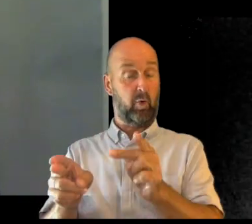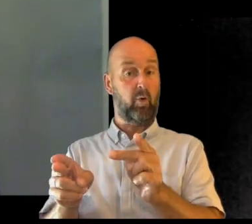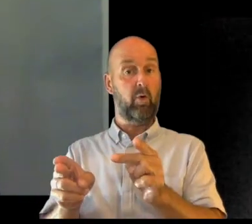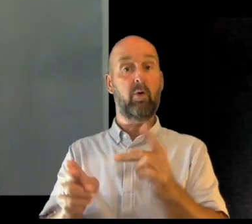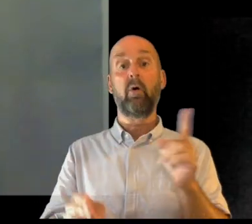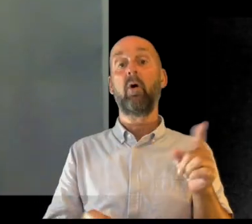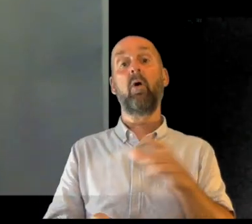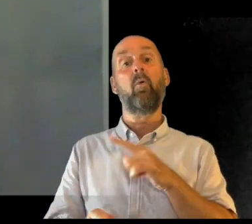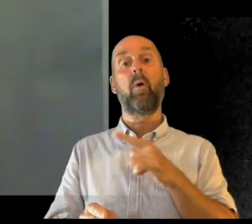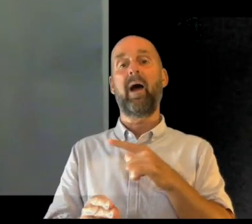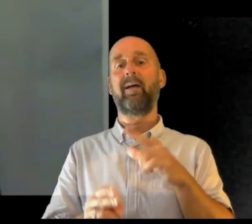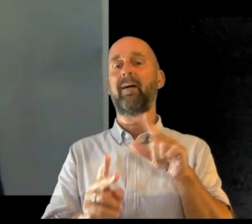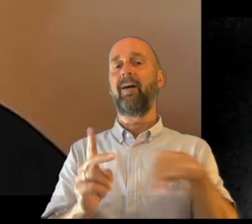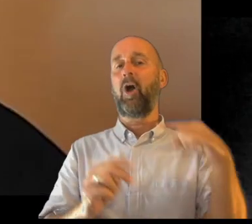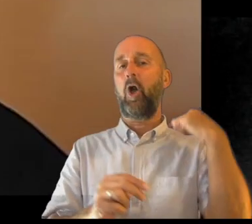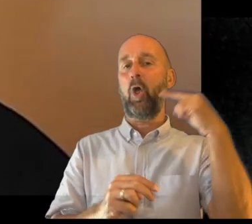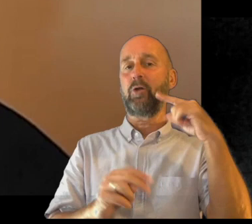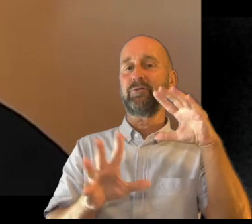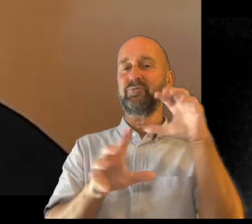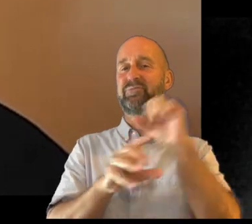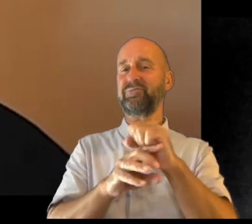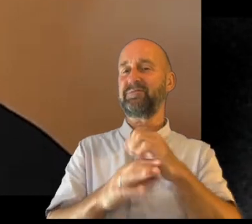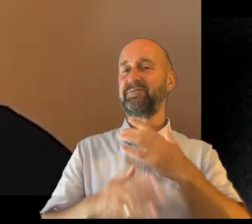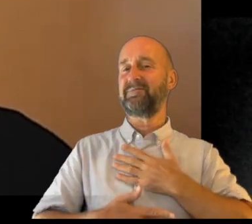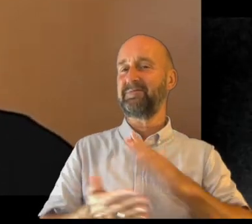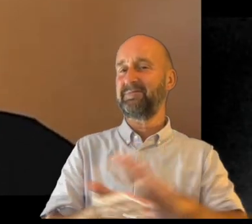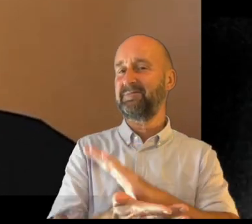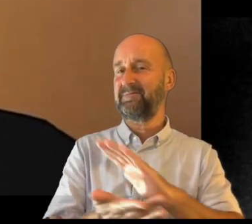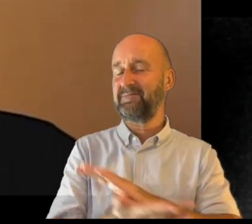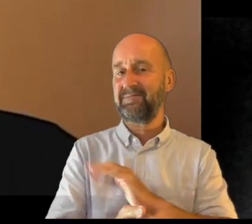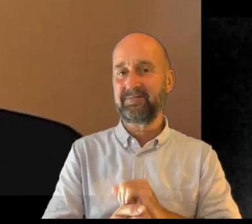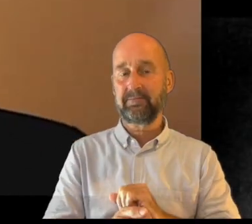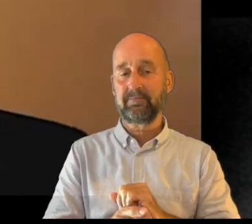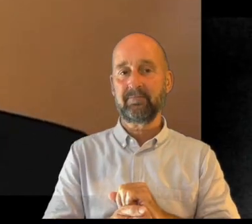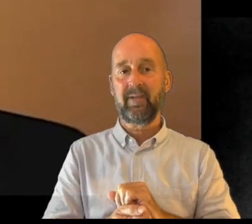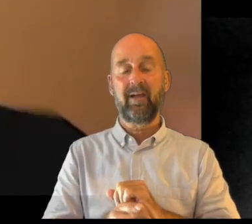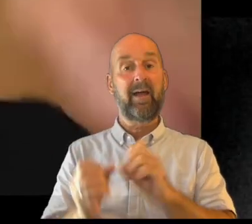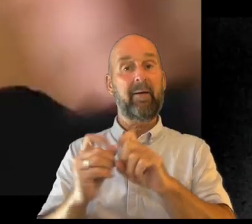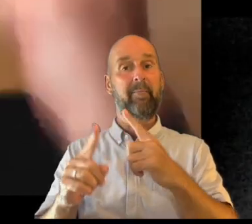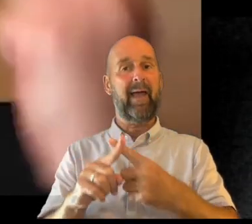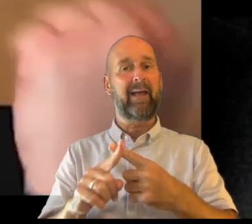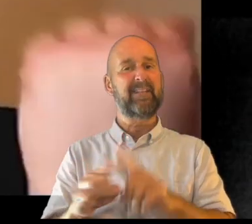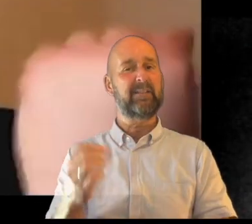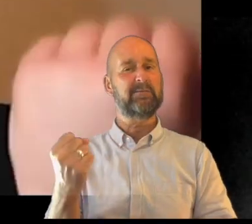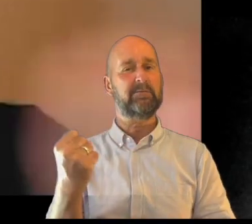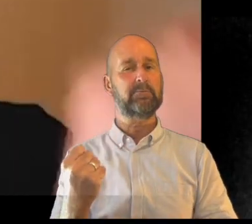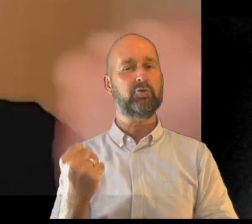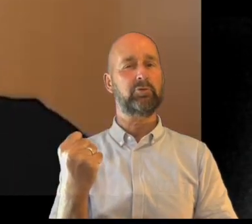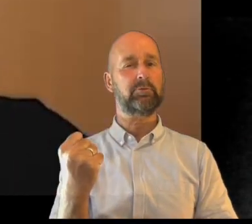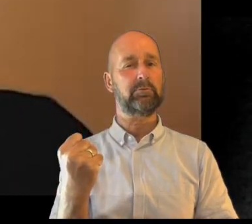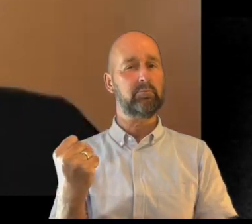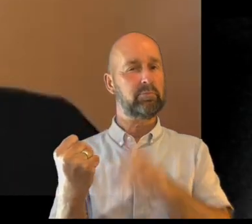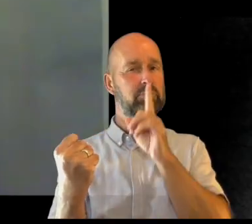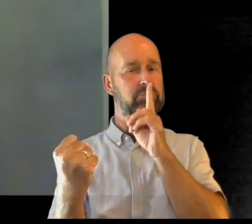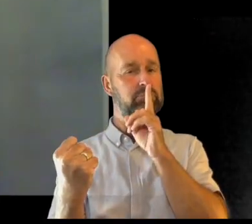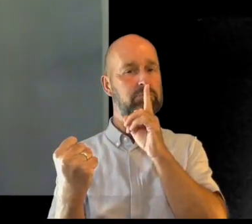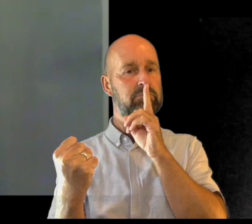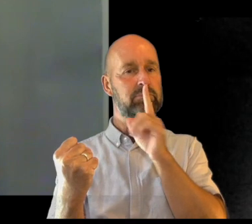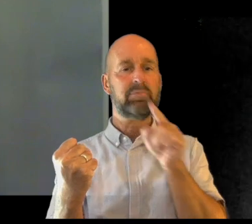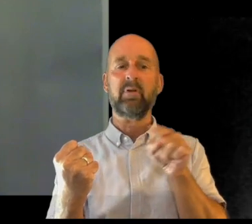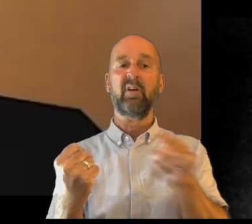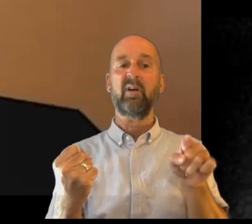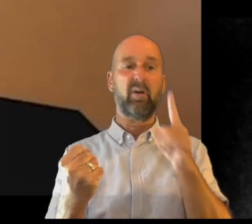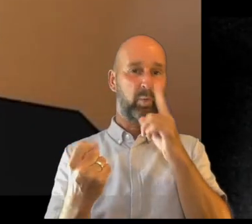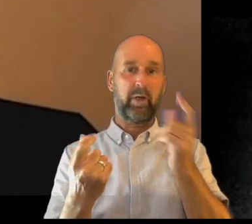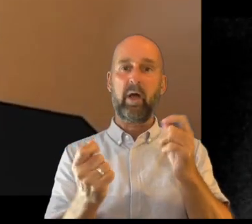got London, girl. Oh my god. Bex gives a silent fist clenched yes. Muffy can